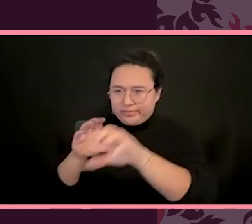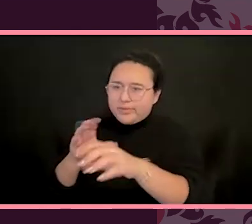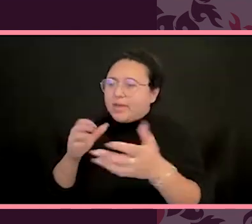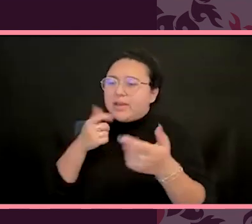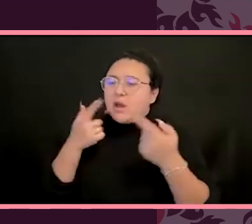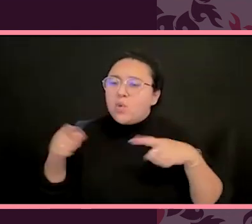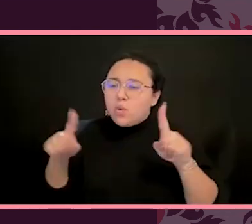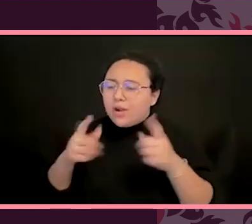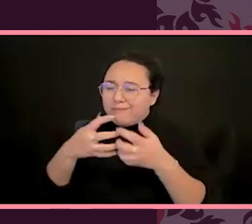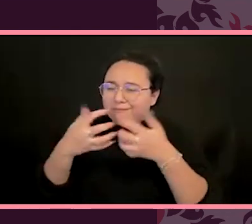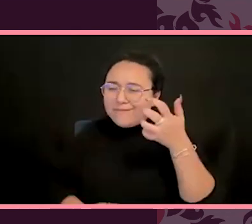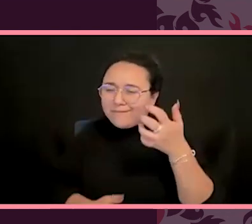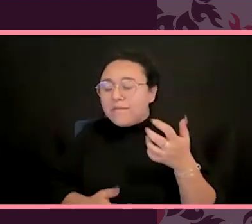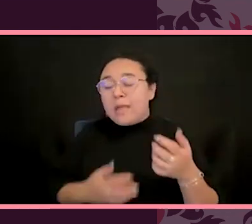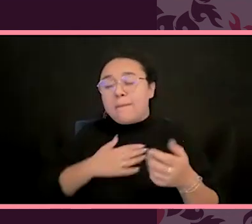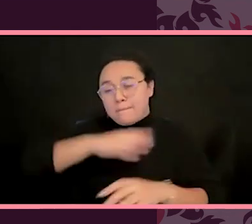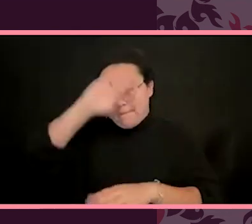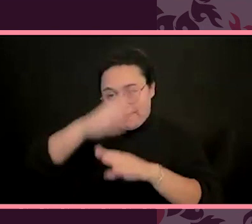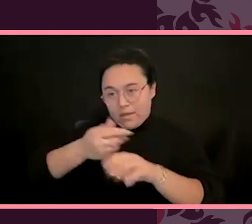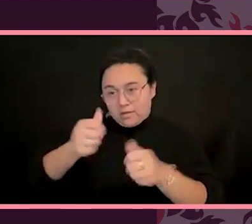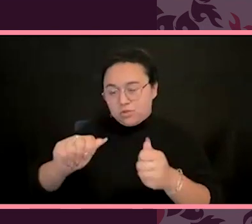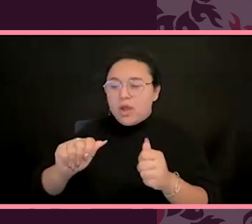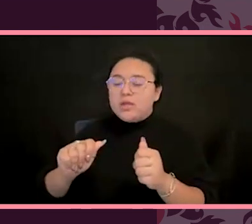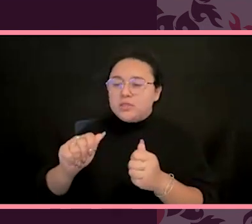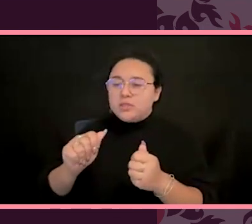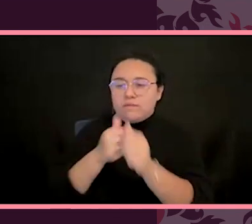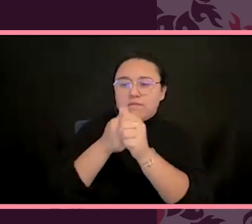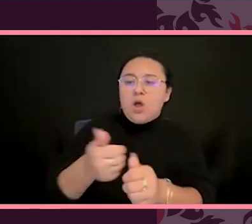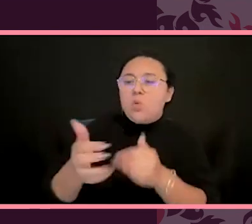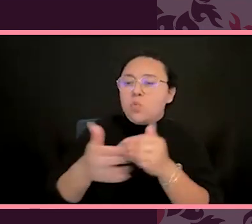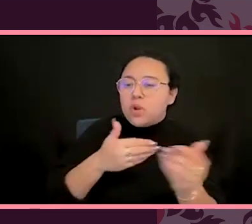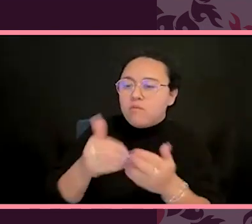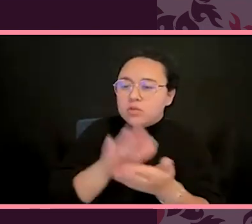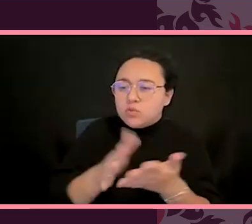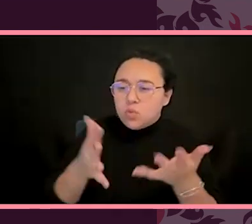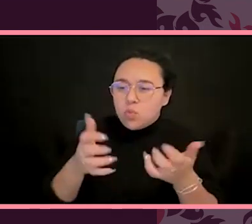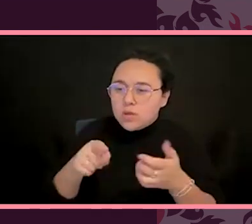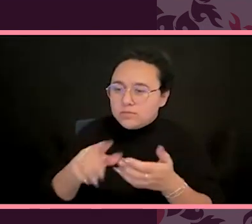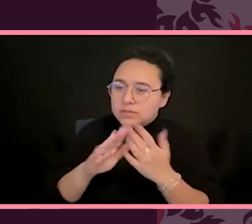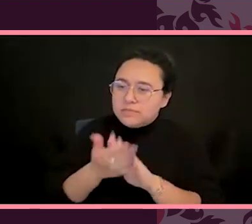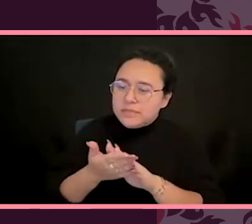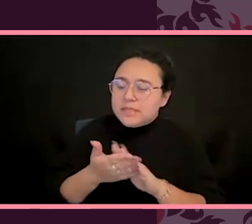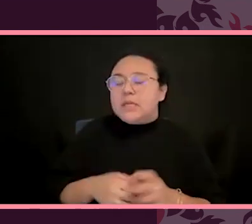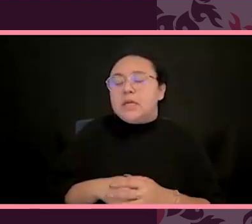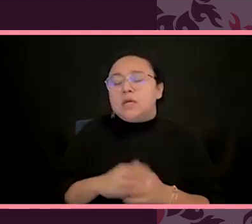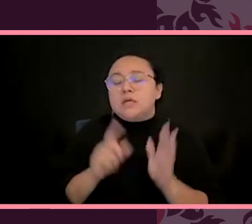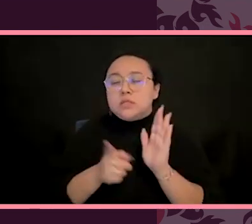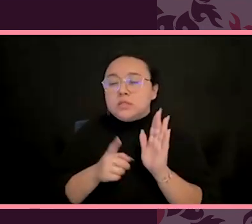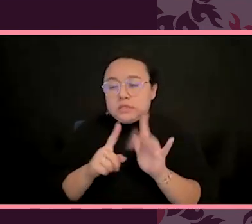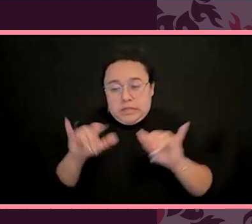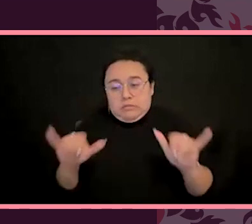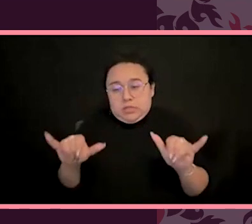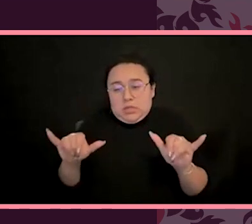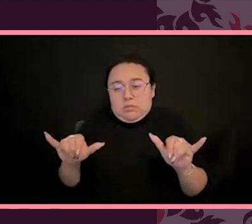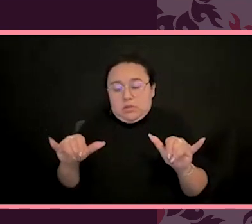my son be all the things that the school wanted him to be. And at the same time,